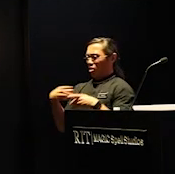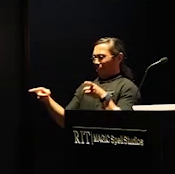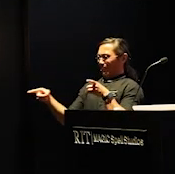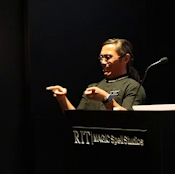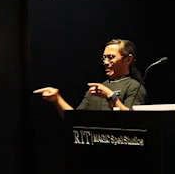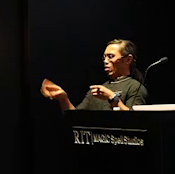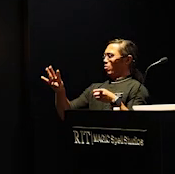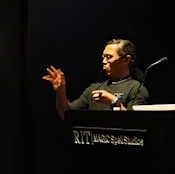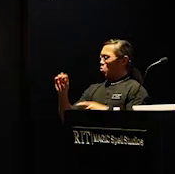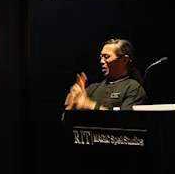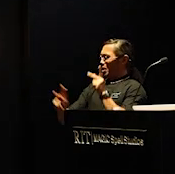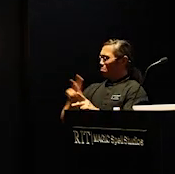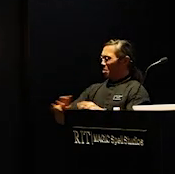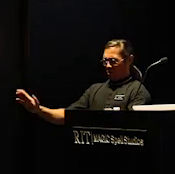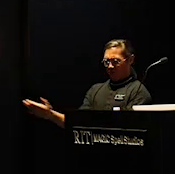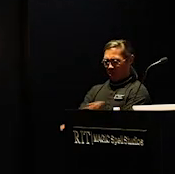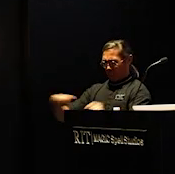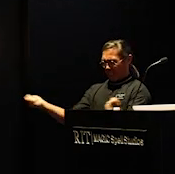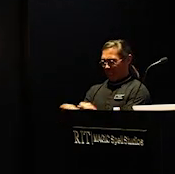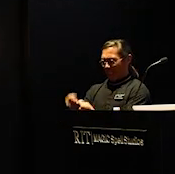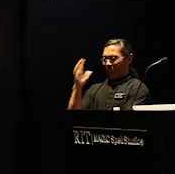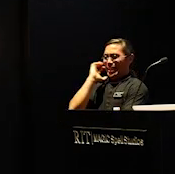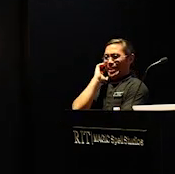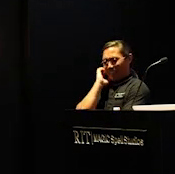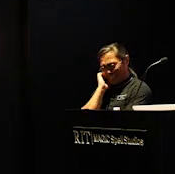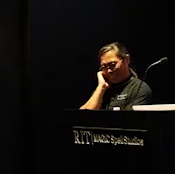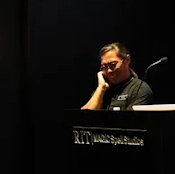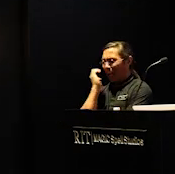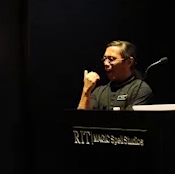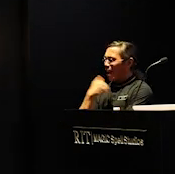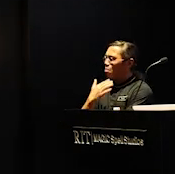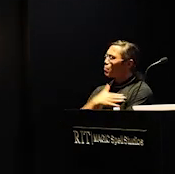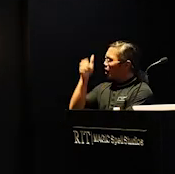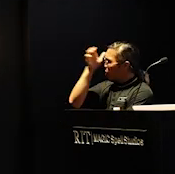how they're supposed to like feel, how they're supposed to